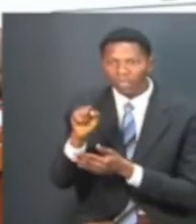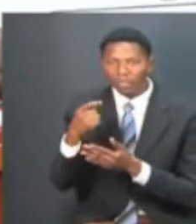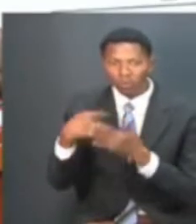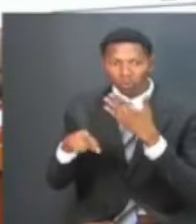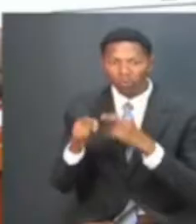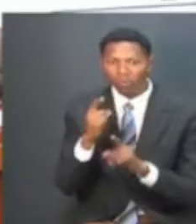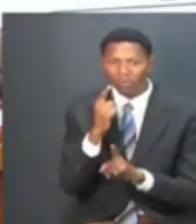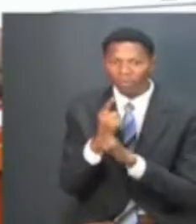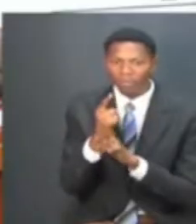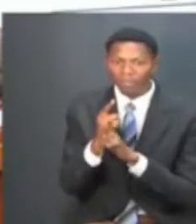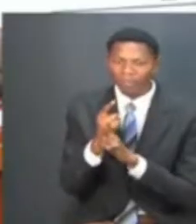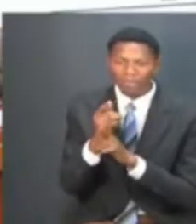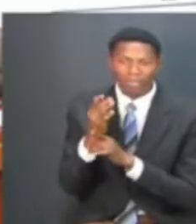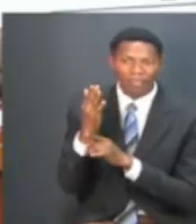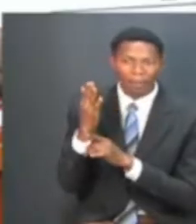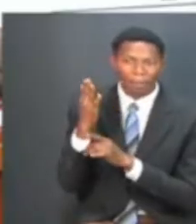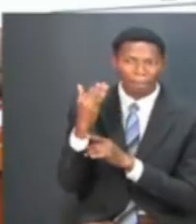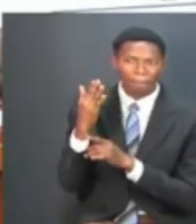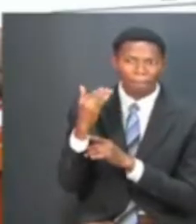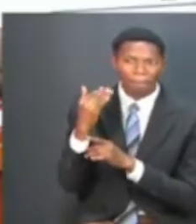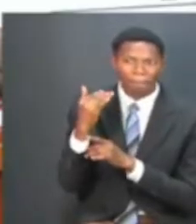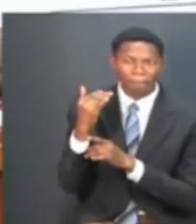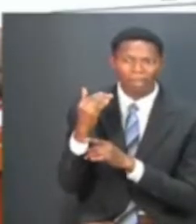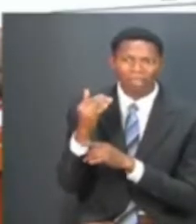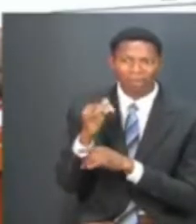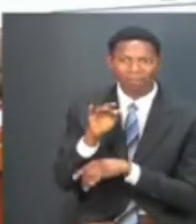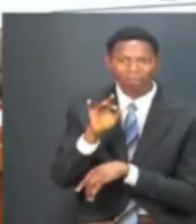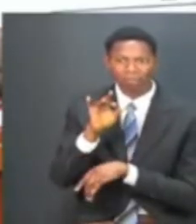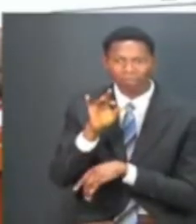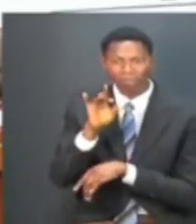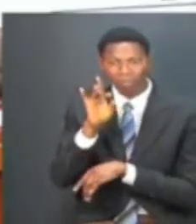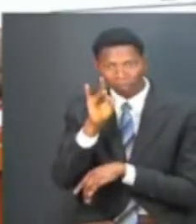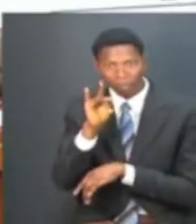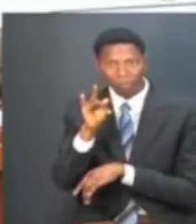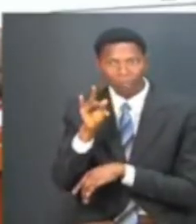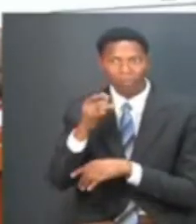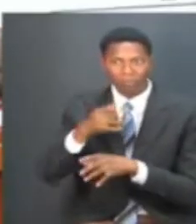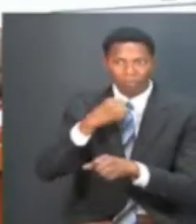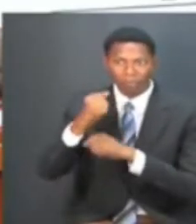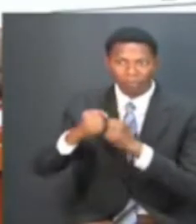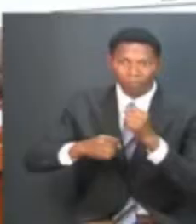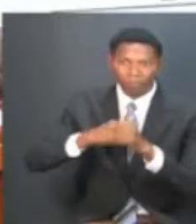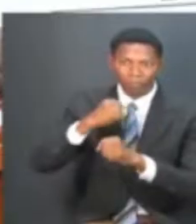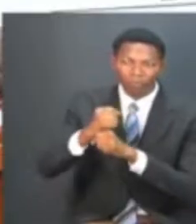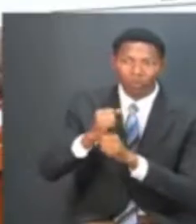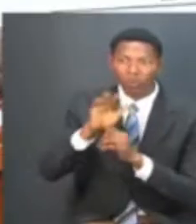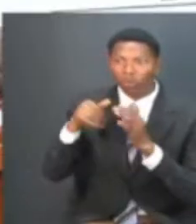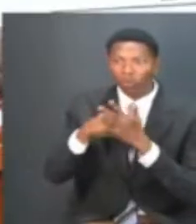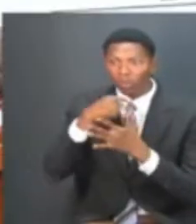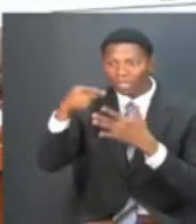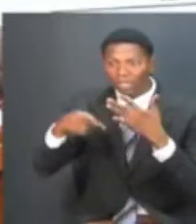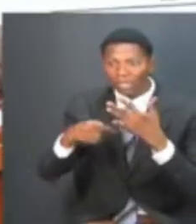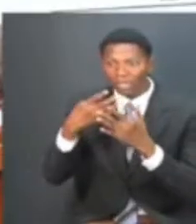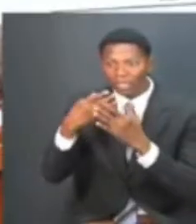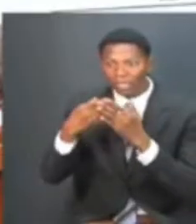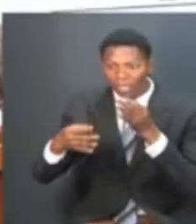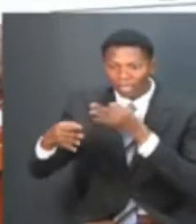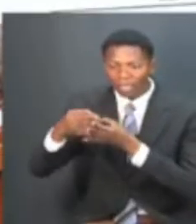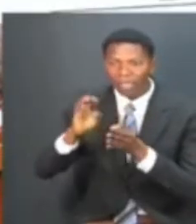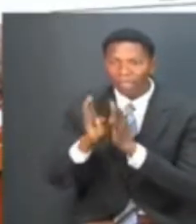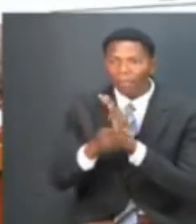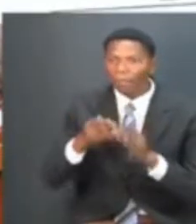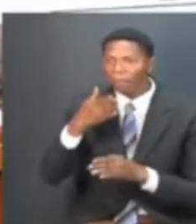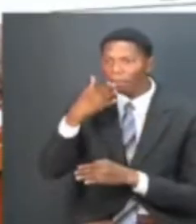late 18th. Those ones also were displaced by a better electric